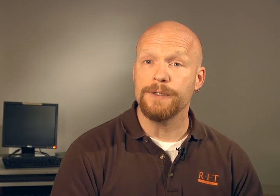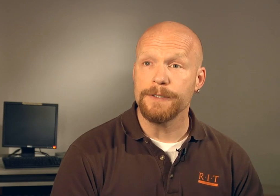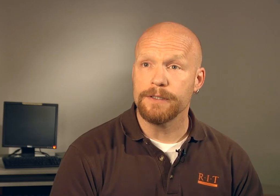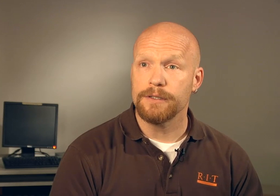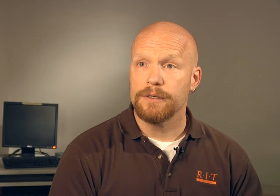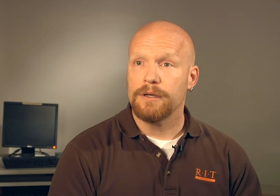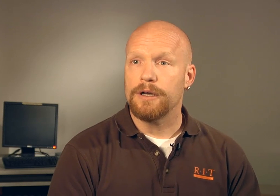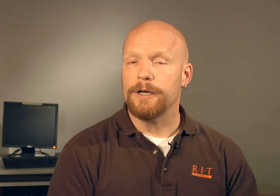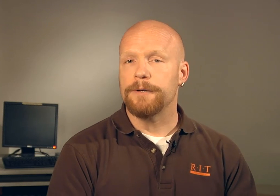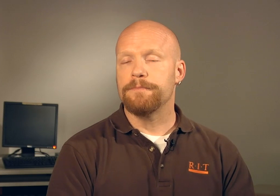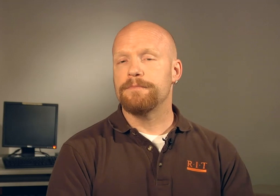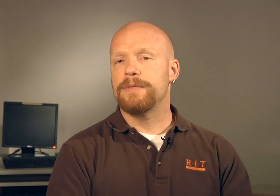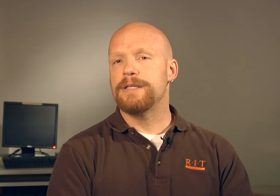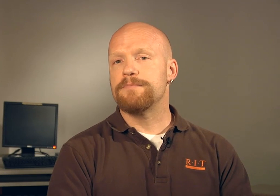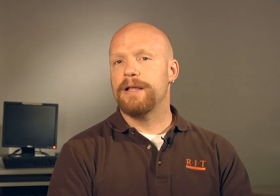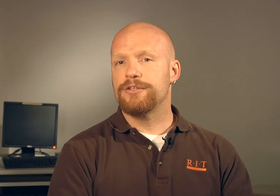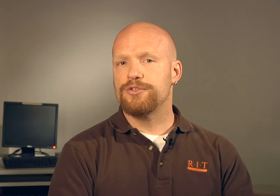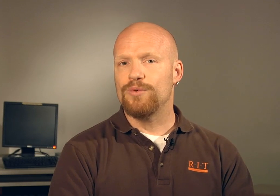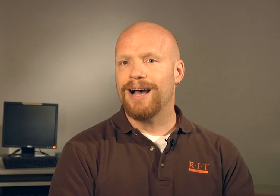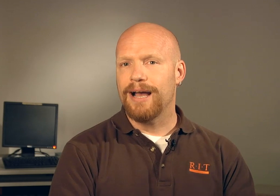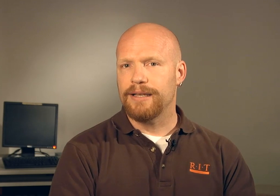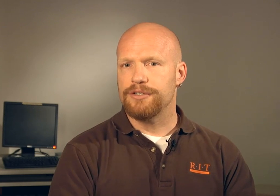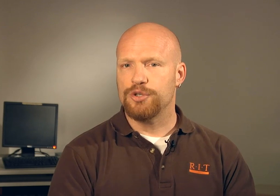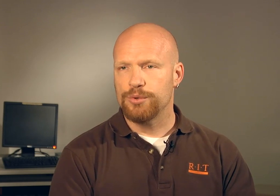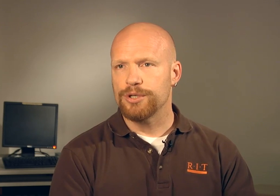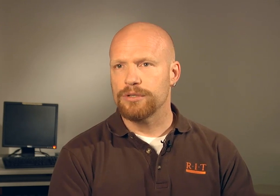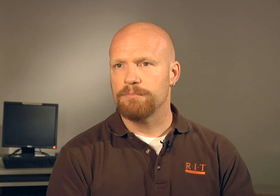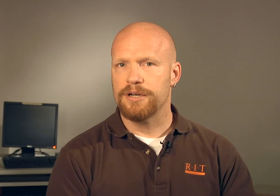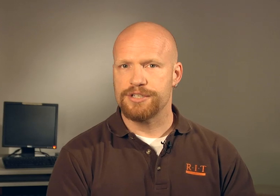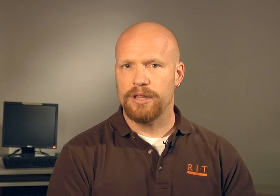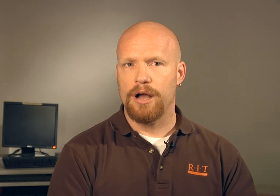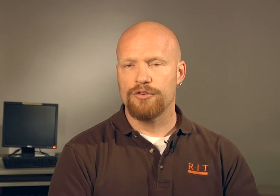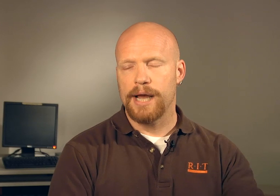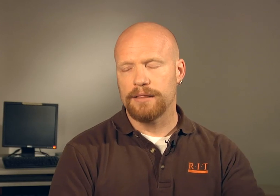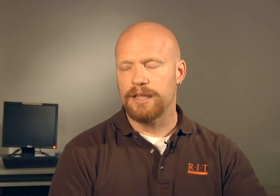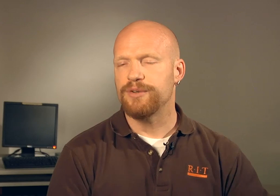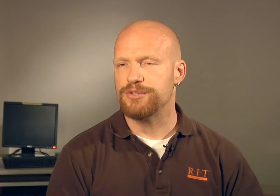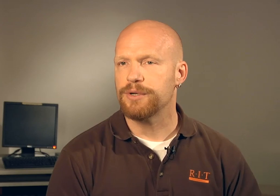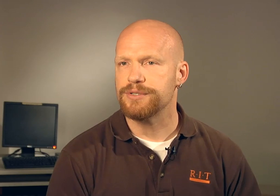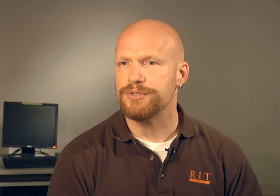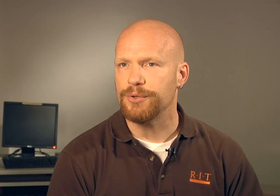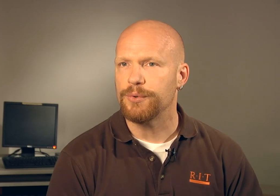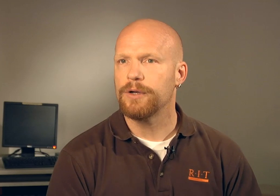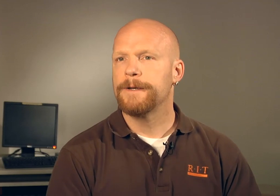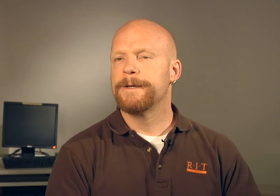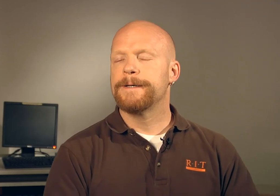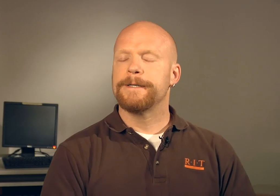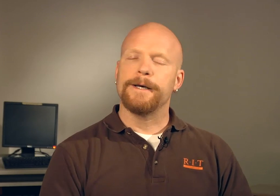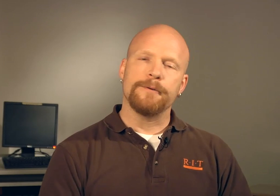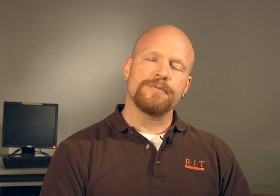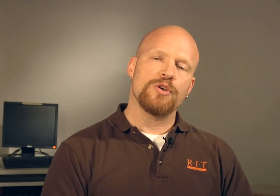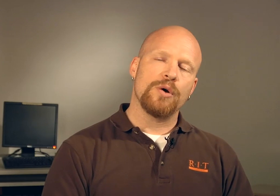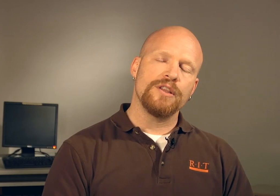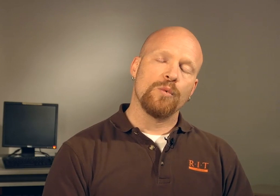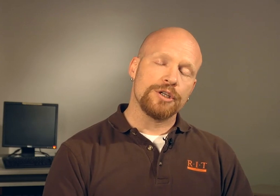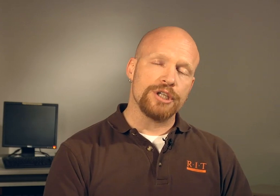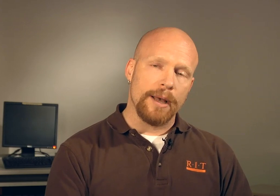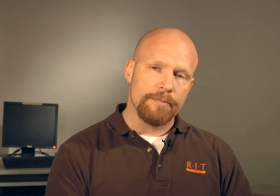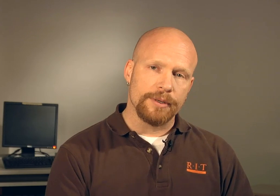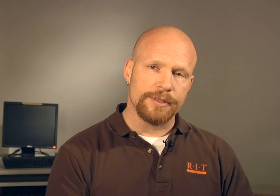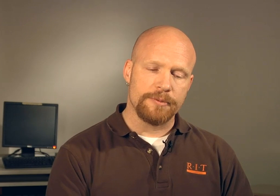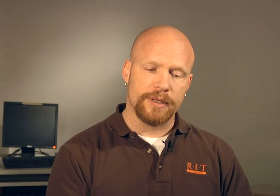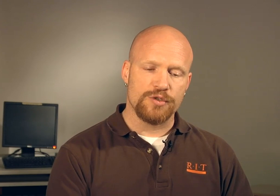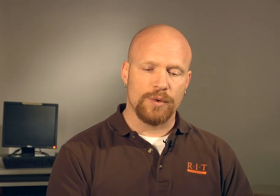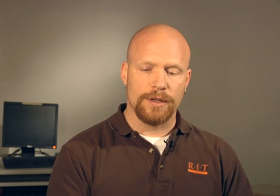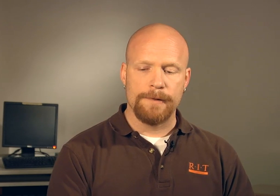teaching tool. It's meant to guide and tutor, much like other online resources do. So in the